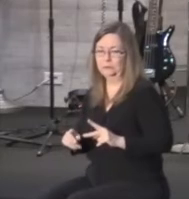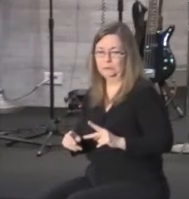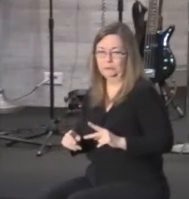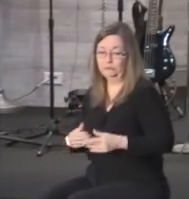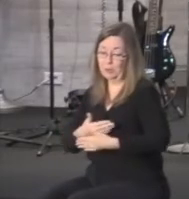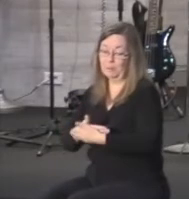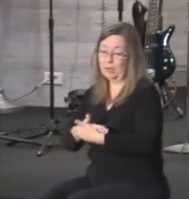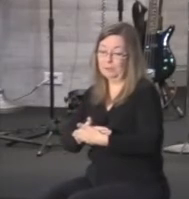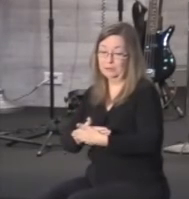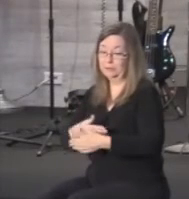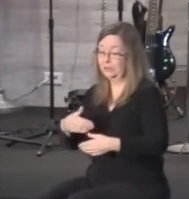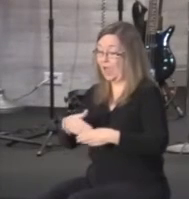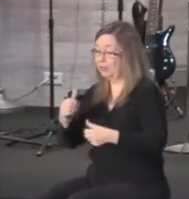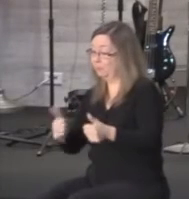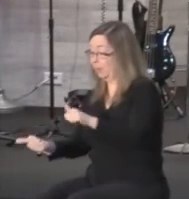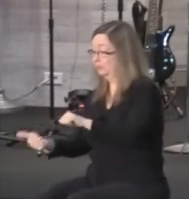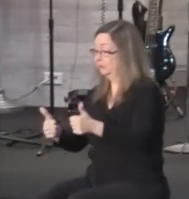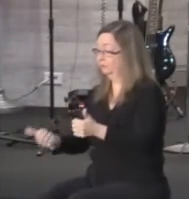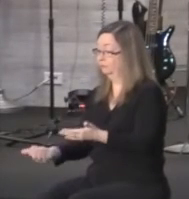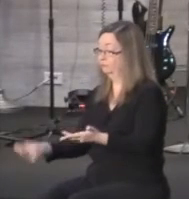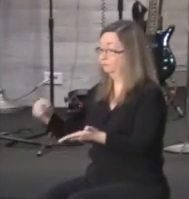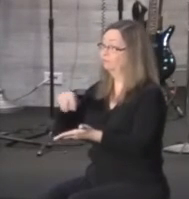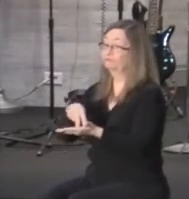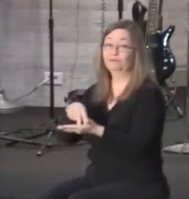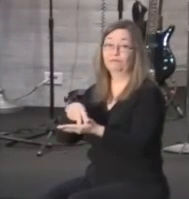The baby comes out of the baptistry, and